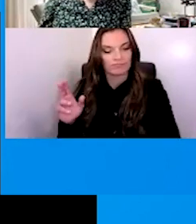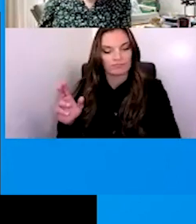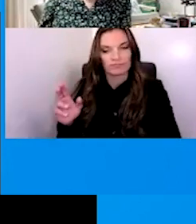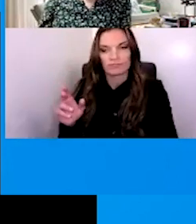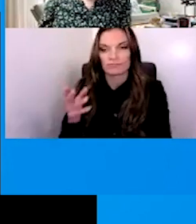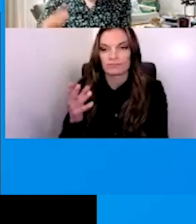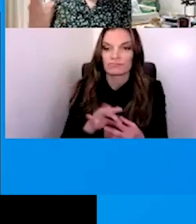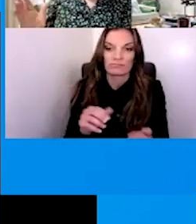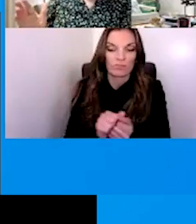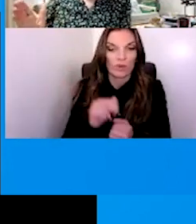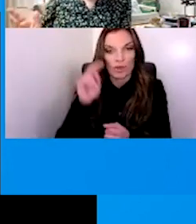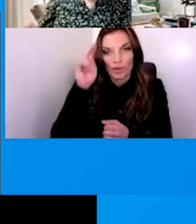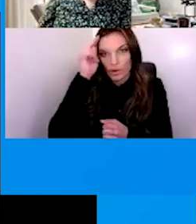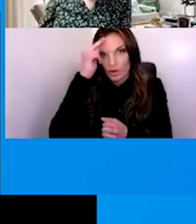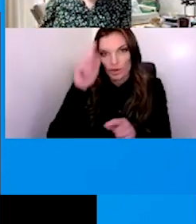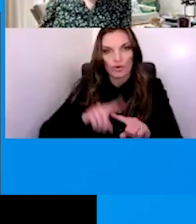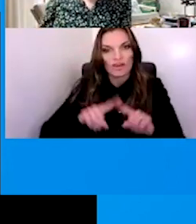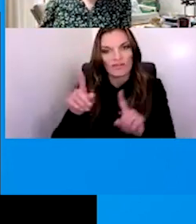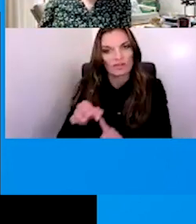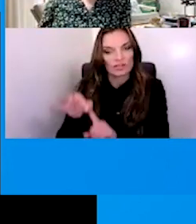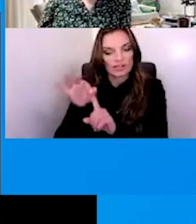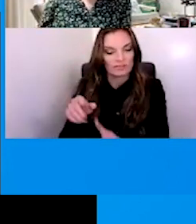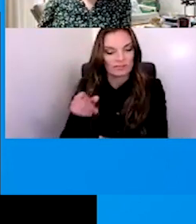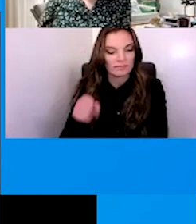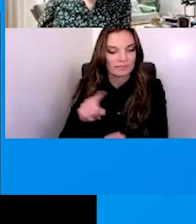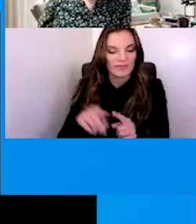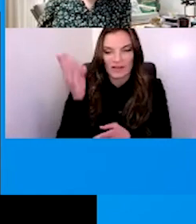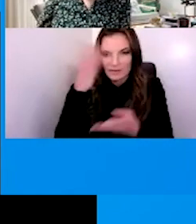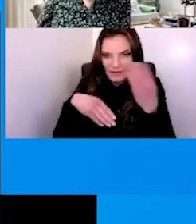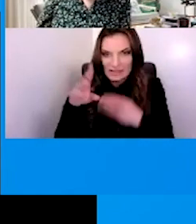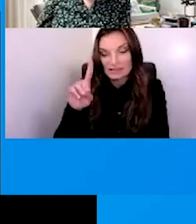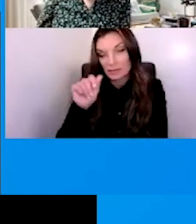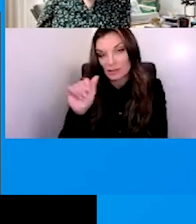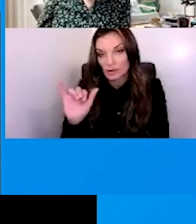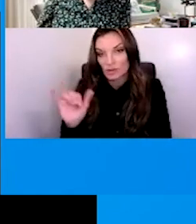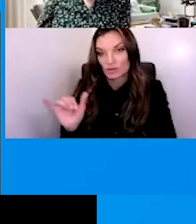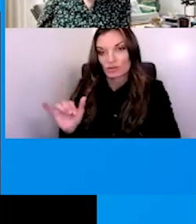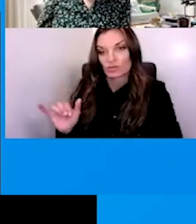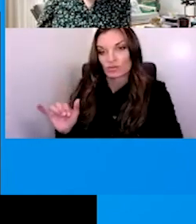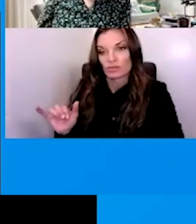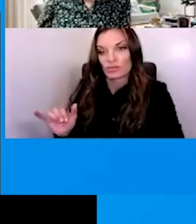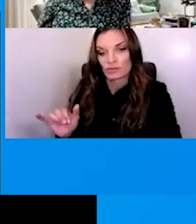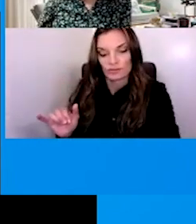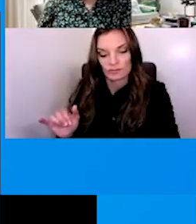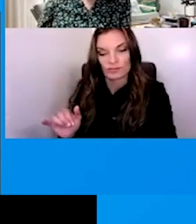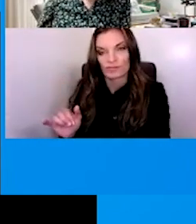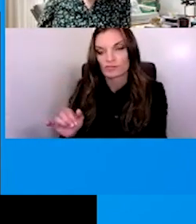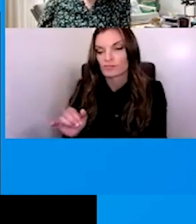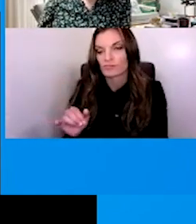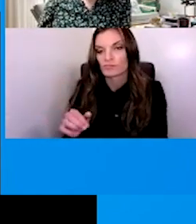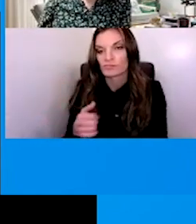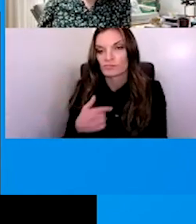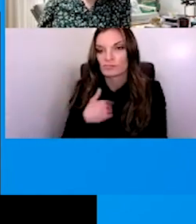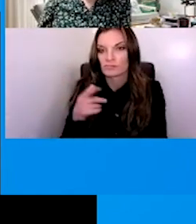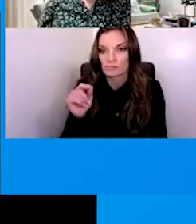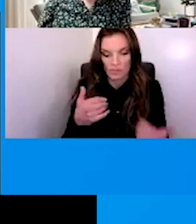neurodivergence and a wide range of invisible disabilities as well. So there are benefits to